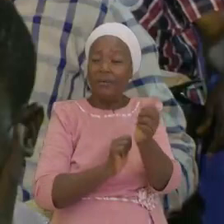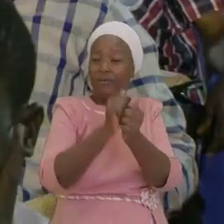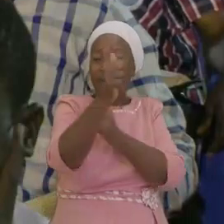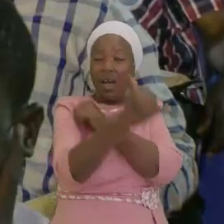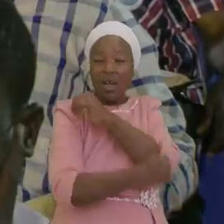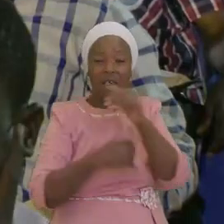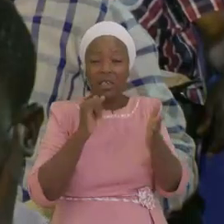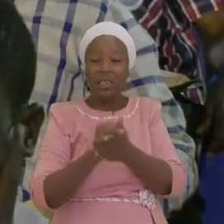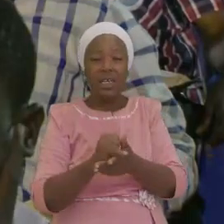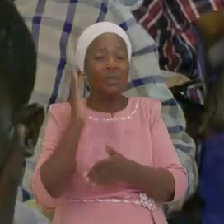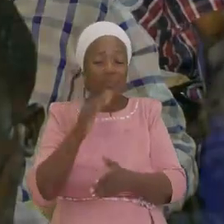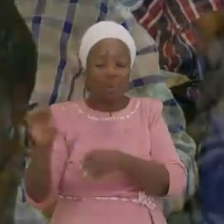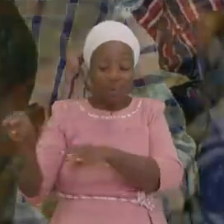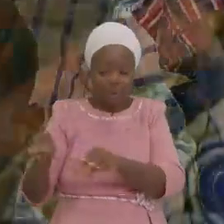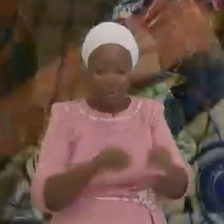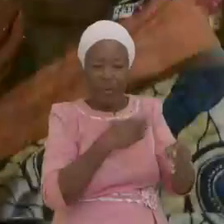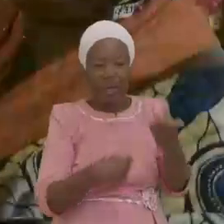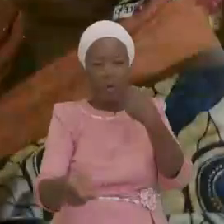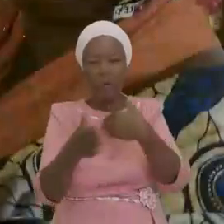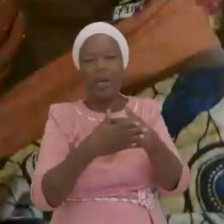move and come back.